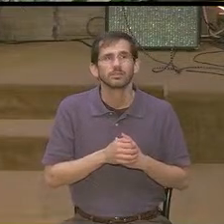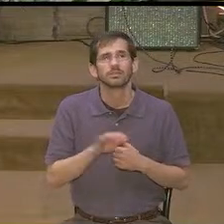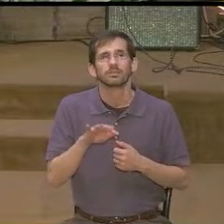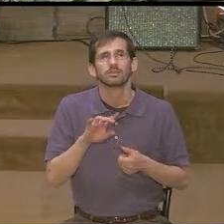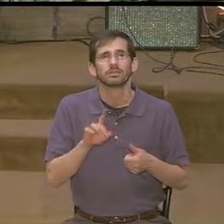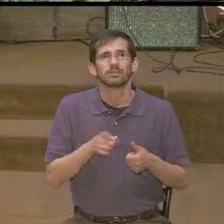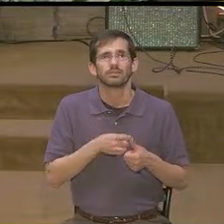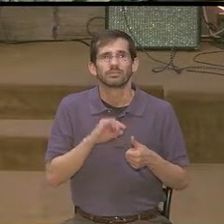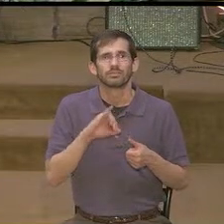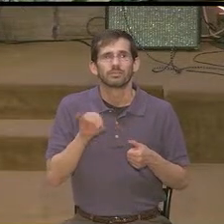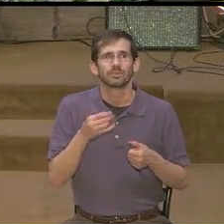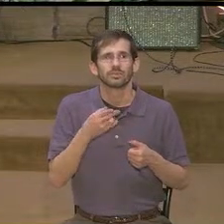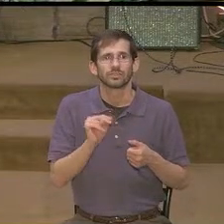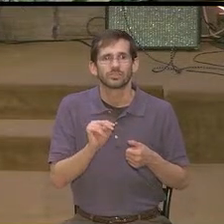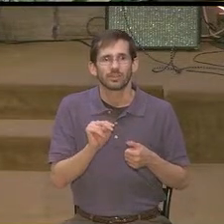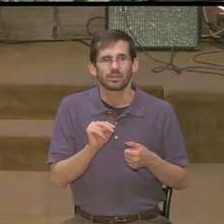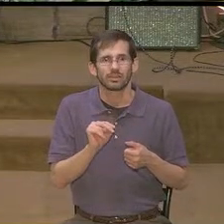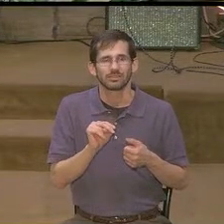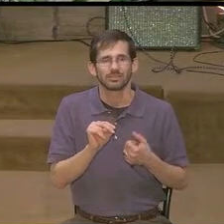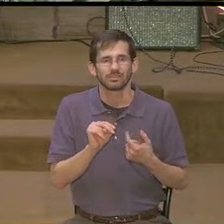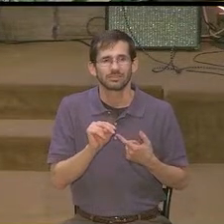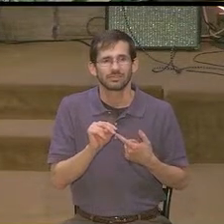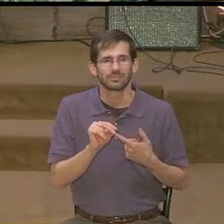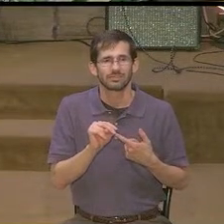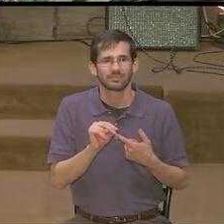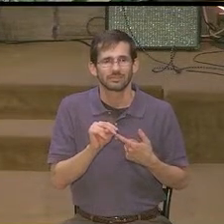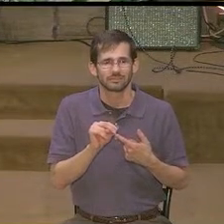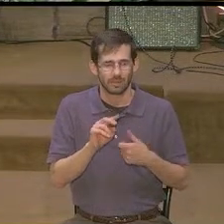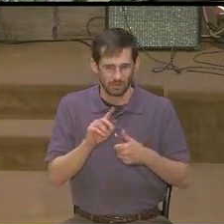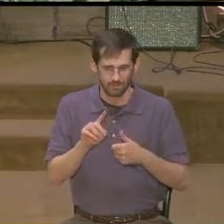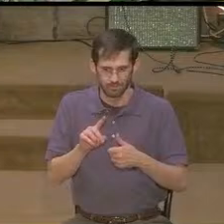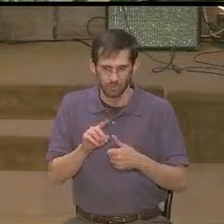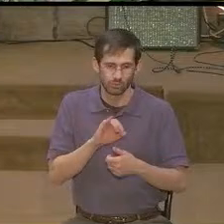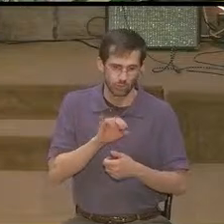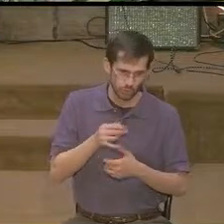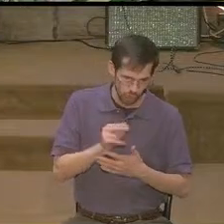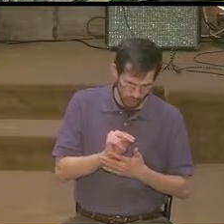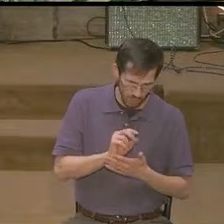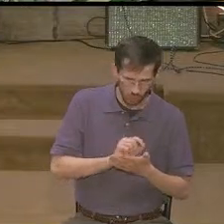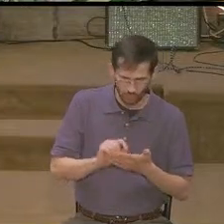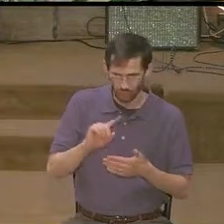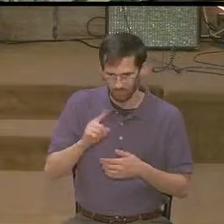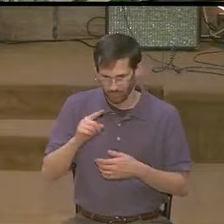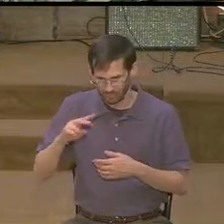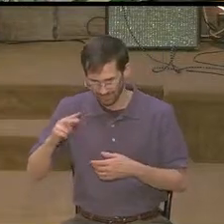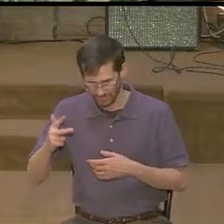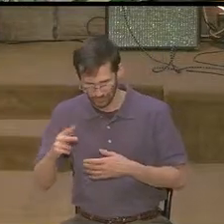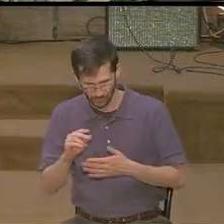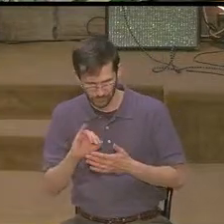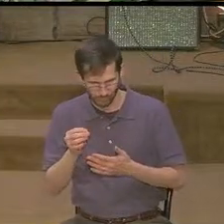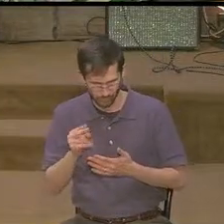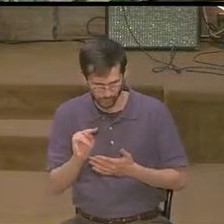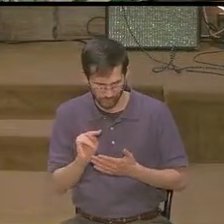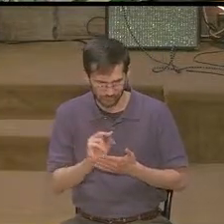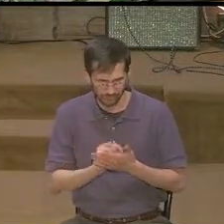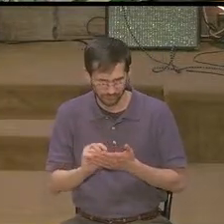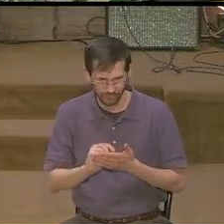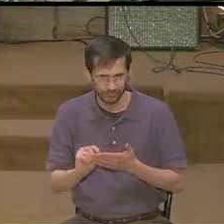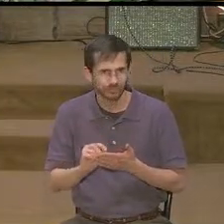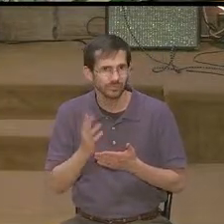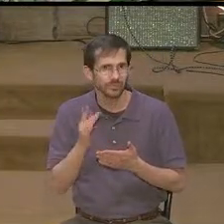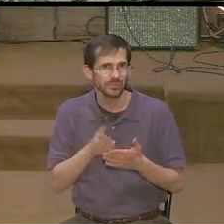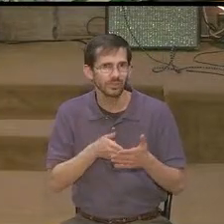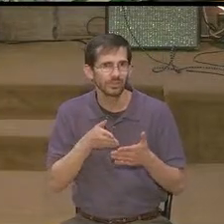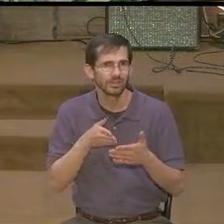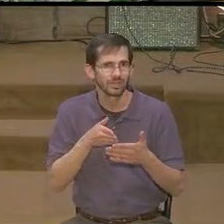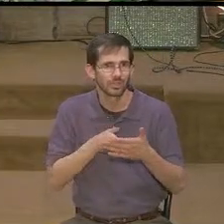John writes his 1 John. John writes 1st, 2nd, and 3rd John to refute the Gnostic